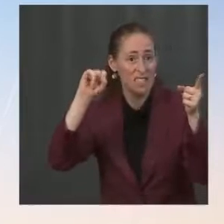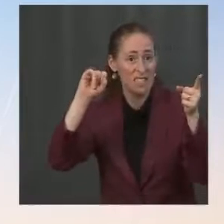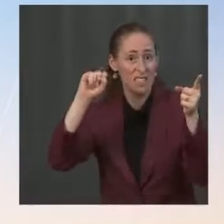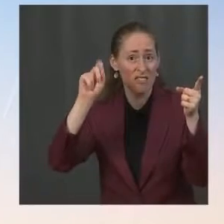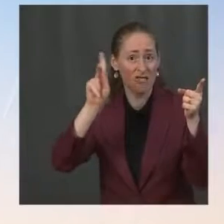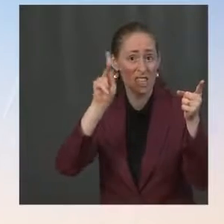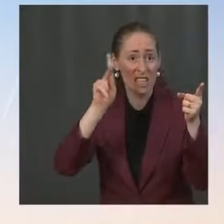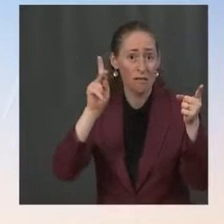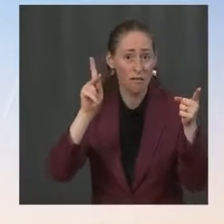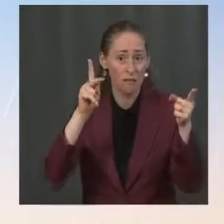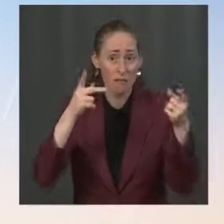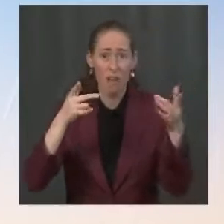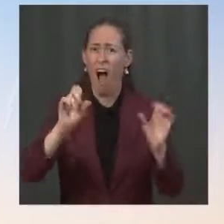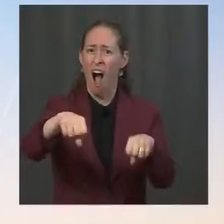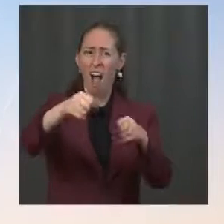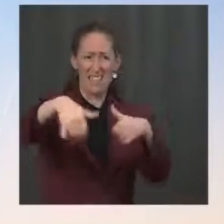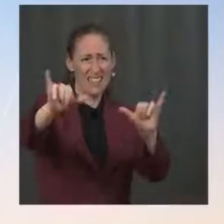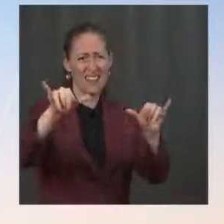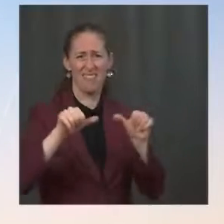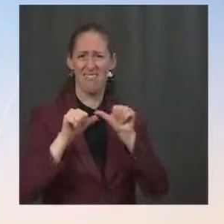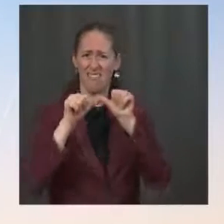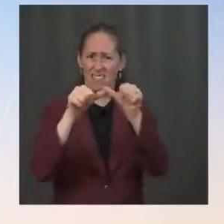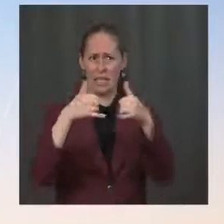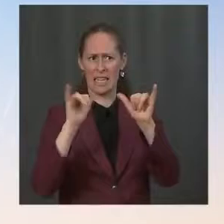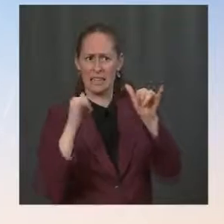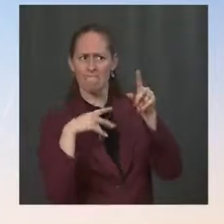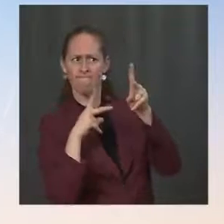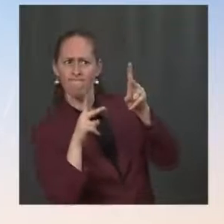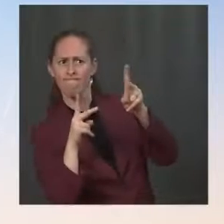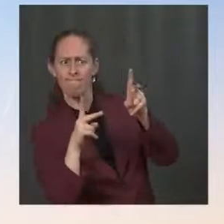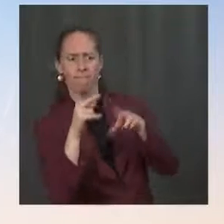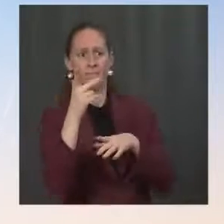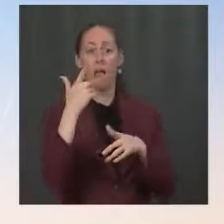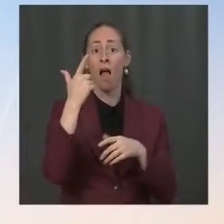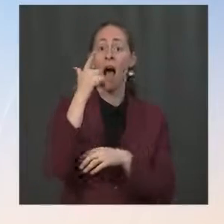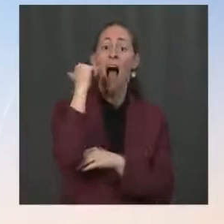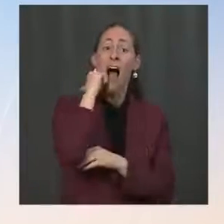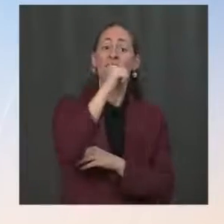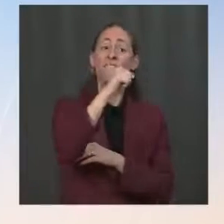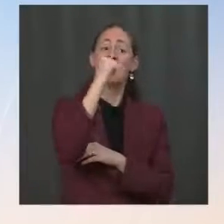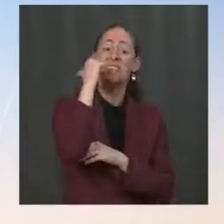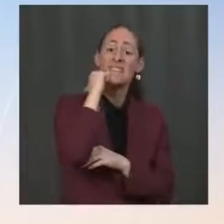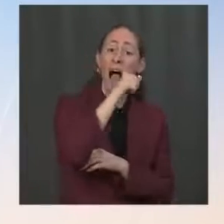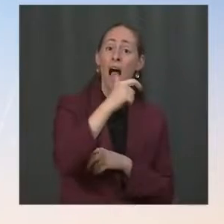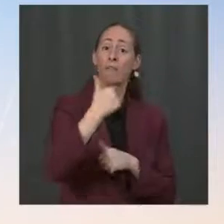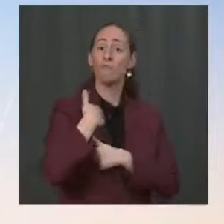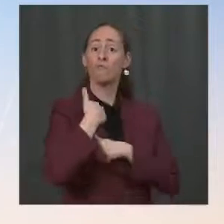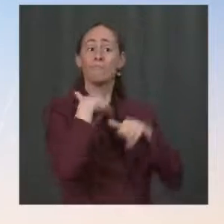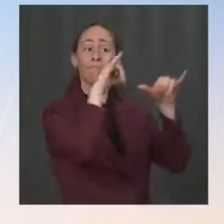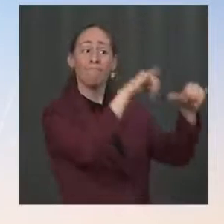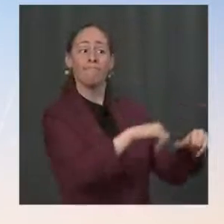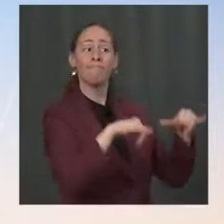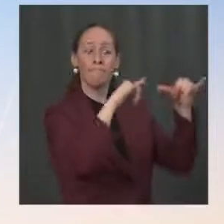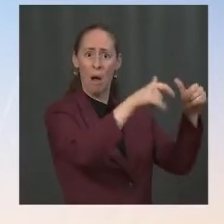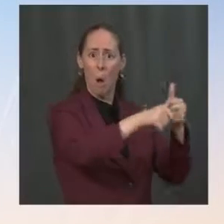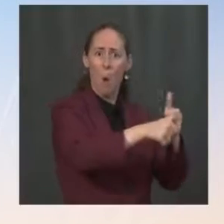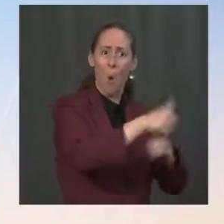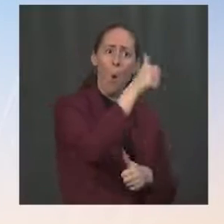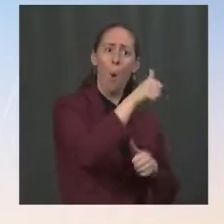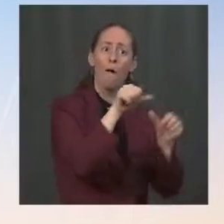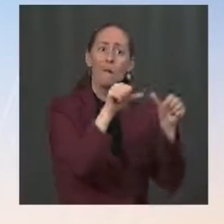our troops are on the ground, they are at risk. And that's a reality. And as you saw the Pentagon brief out earlier today,